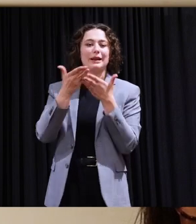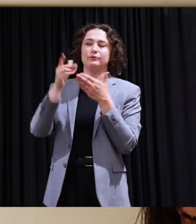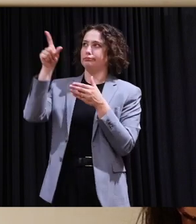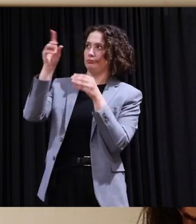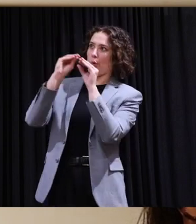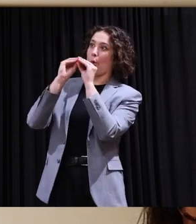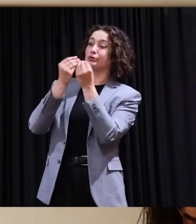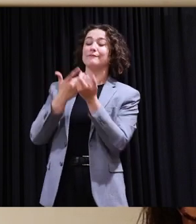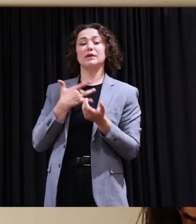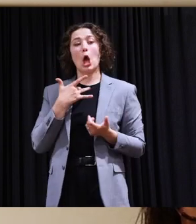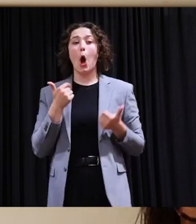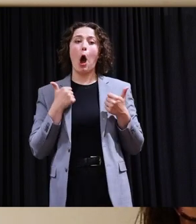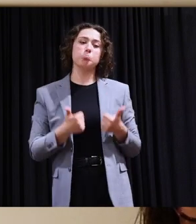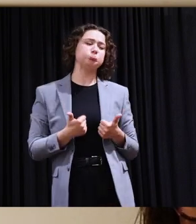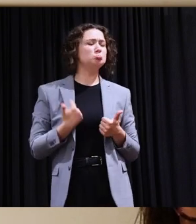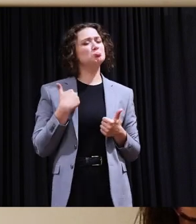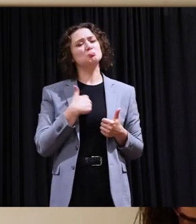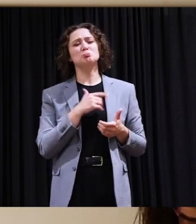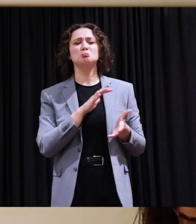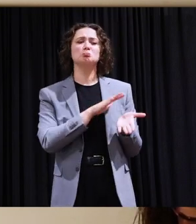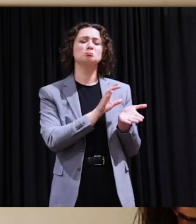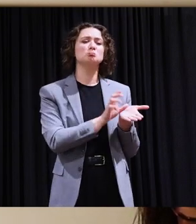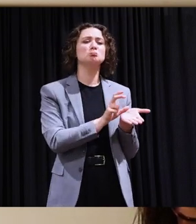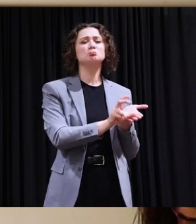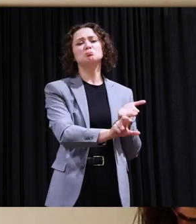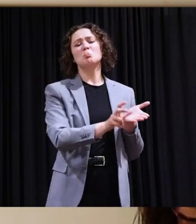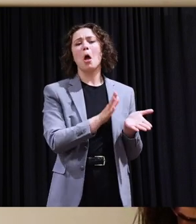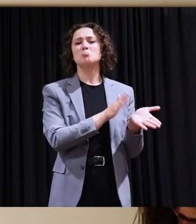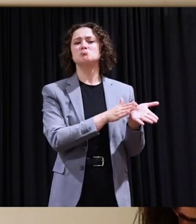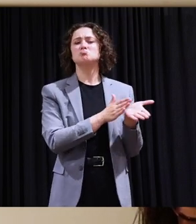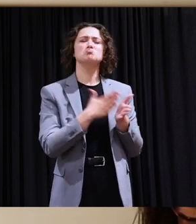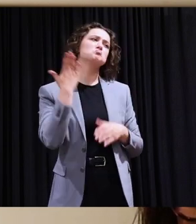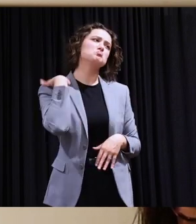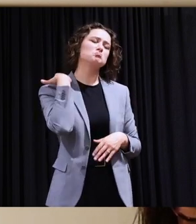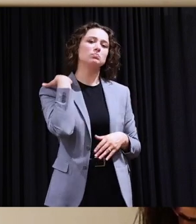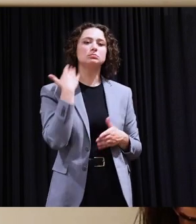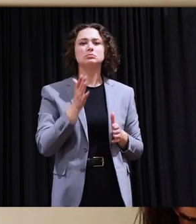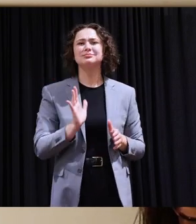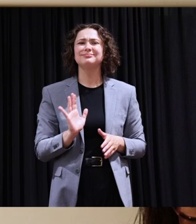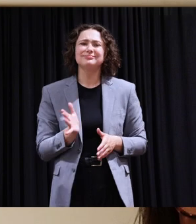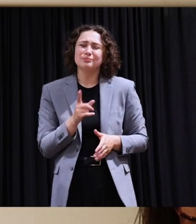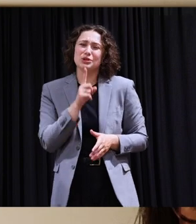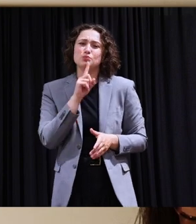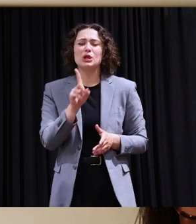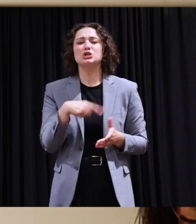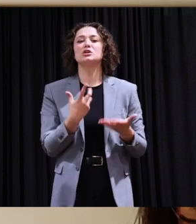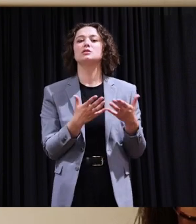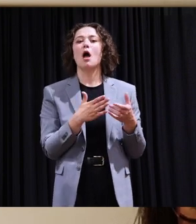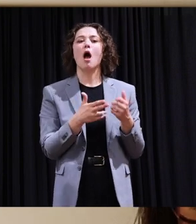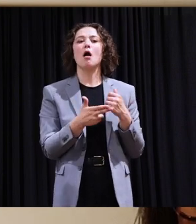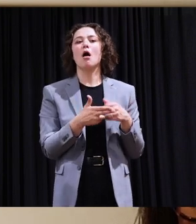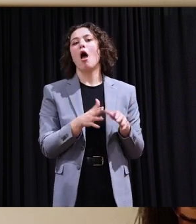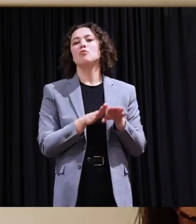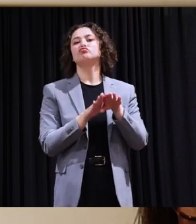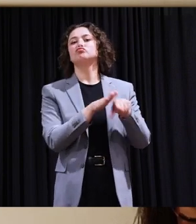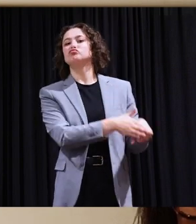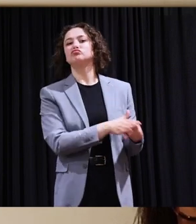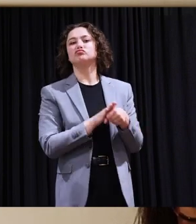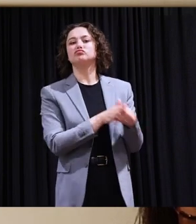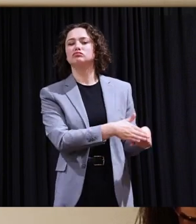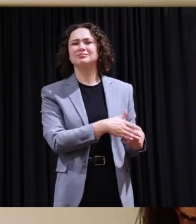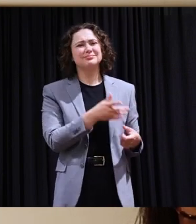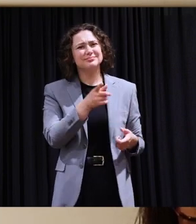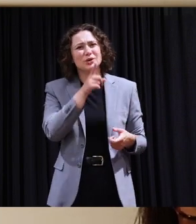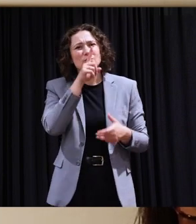like they're really doing a lot. But it really is a pass-through. This person's roof is falling apart. A roof